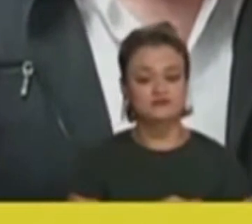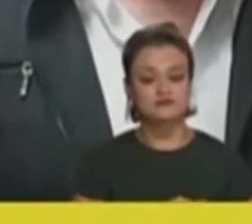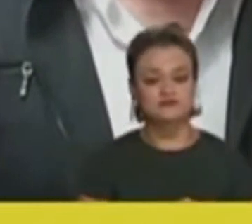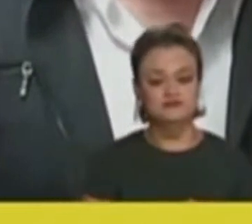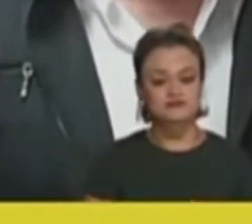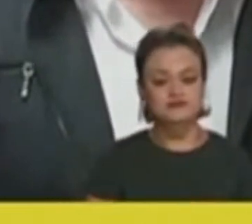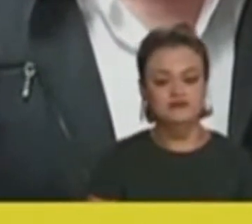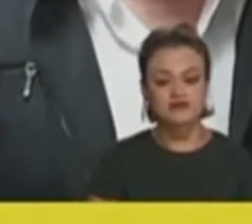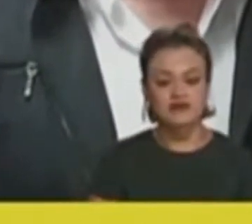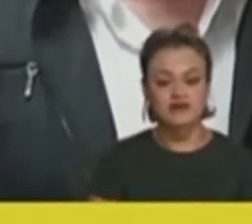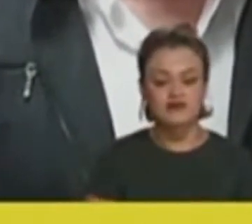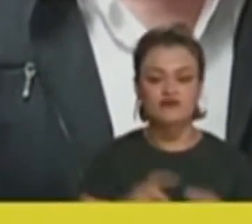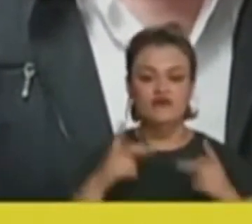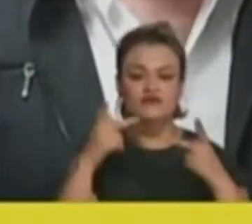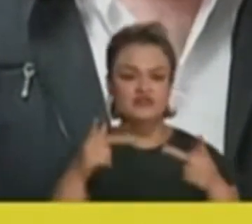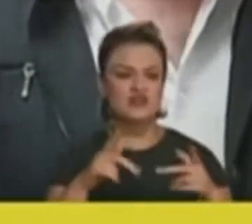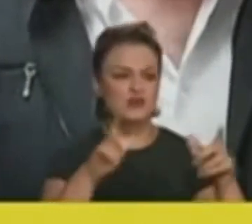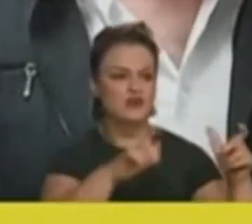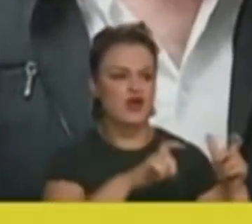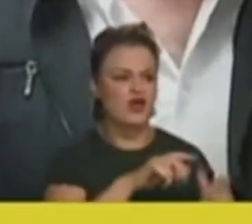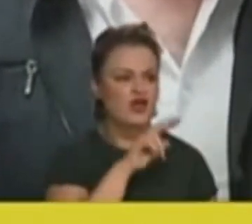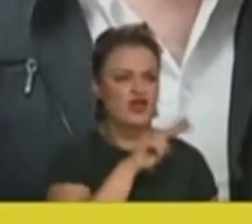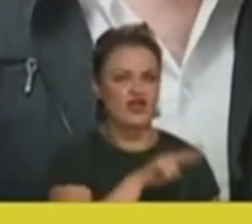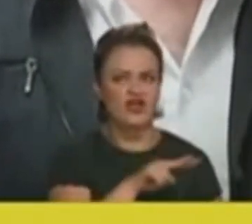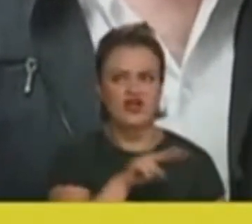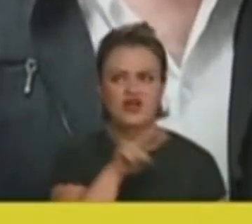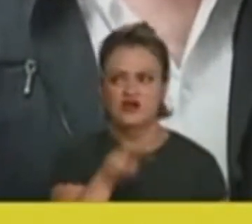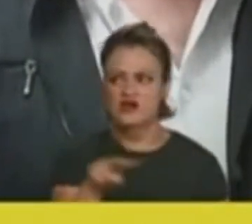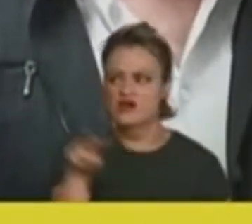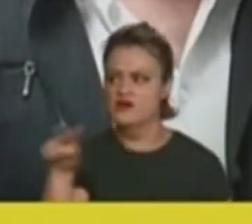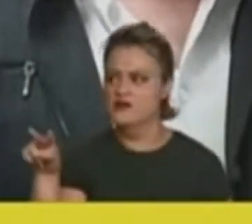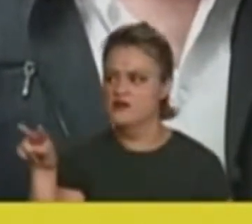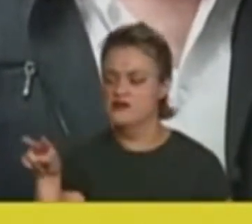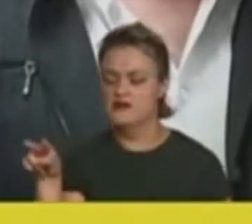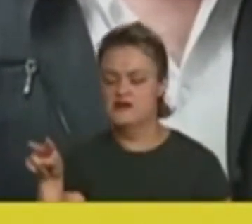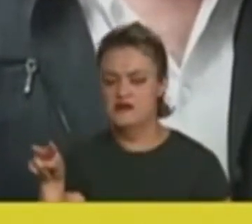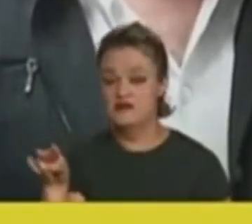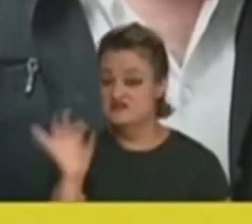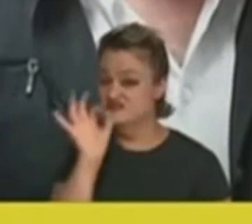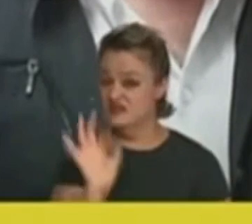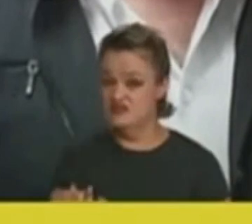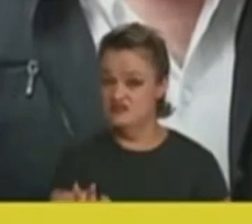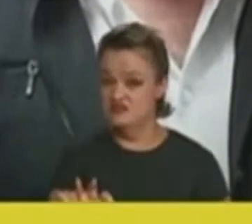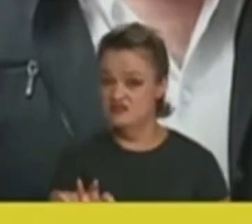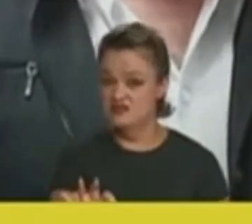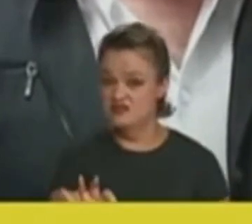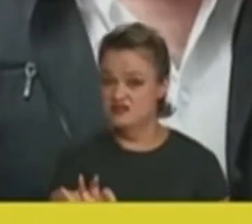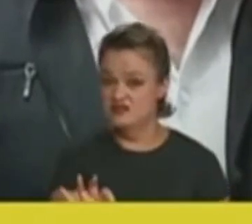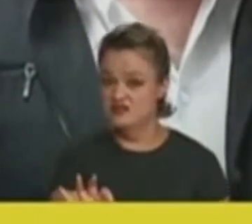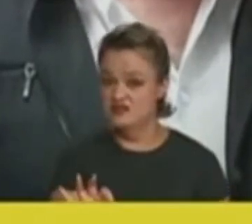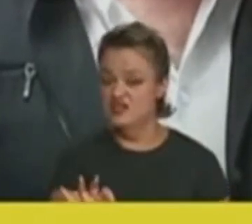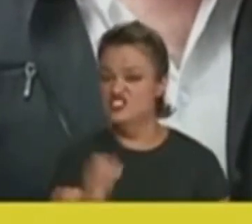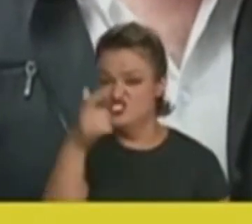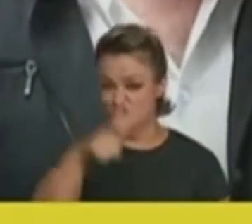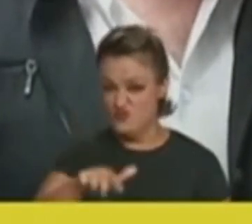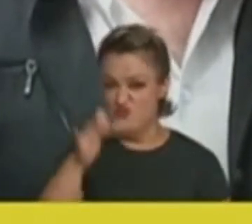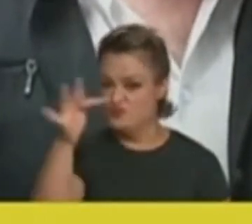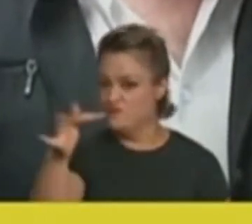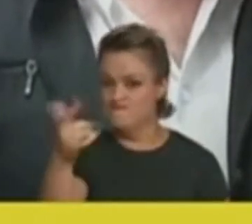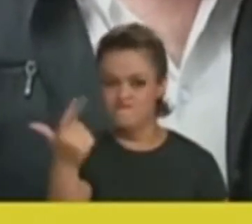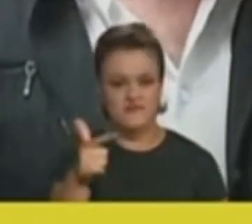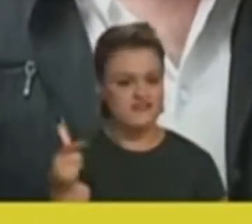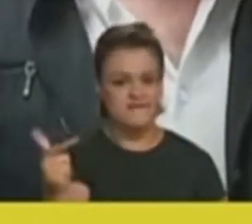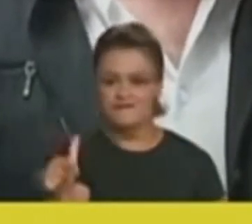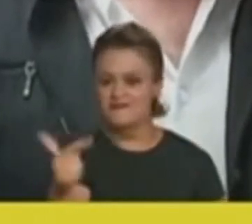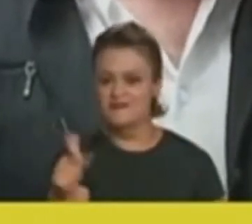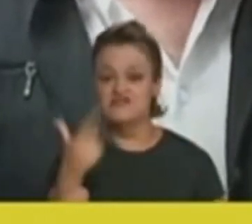that this is not going to avoid my work and that I find out who's